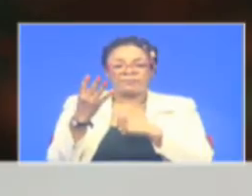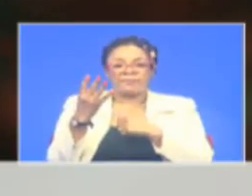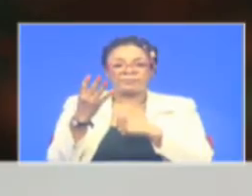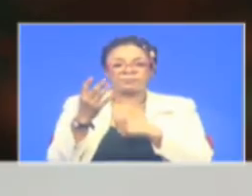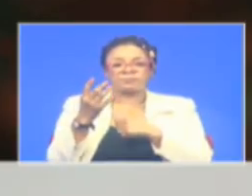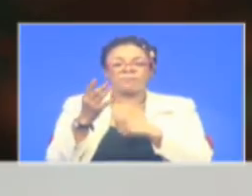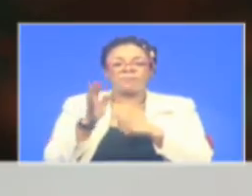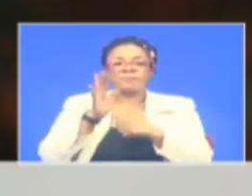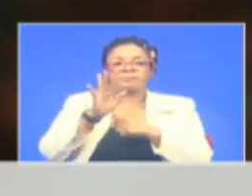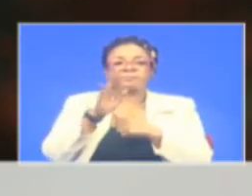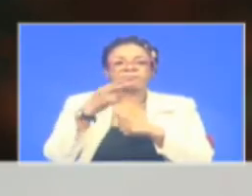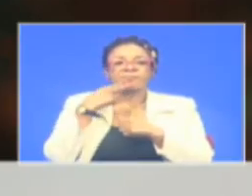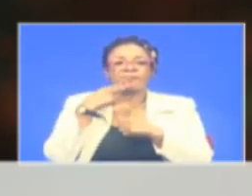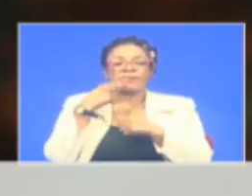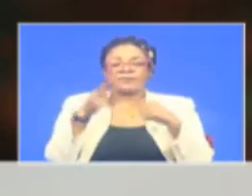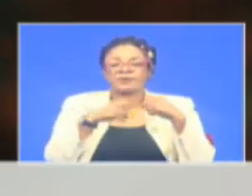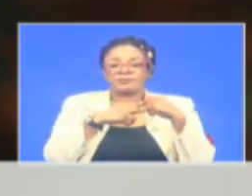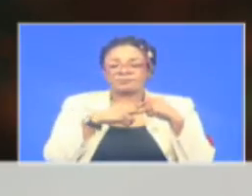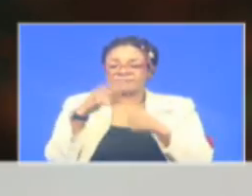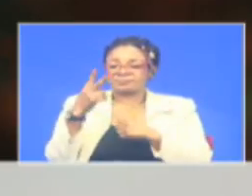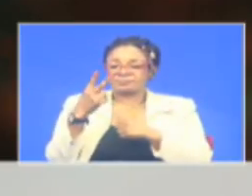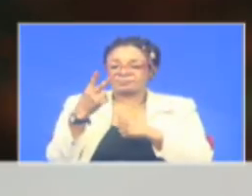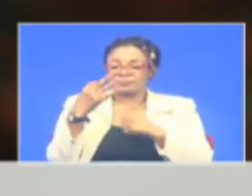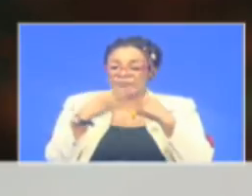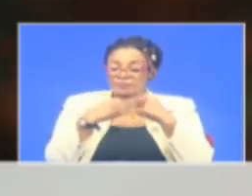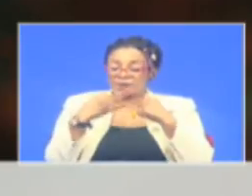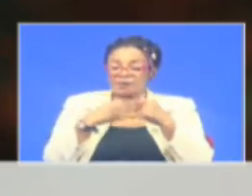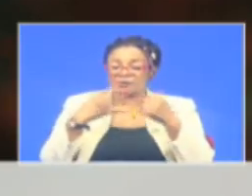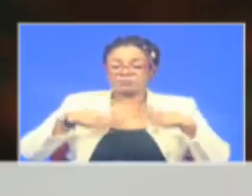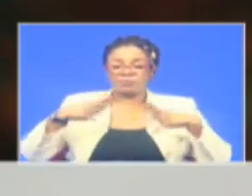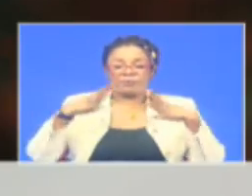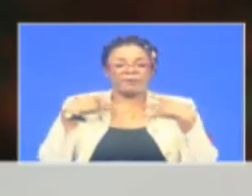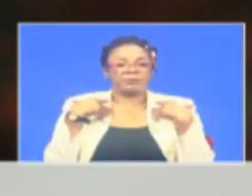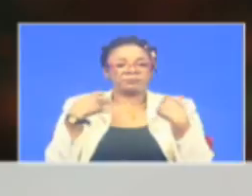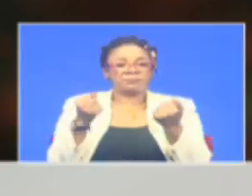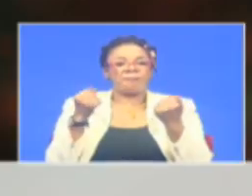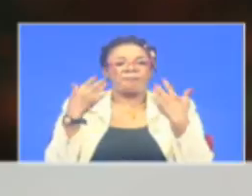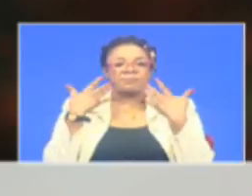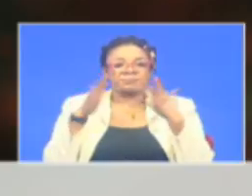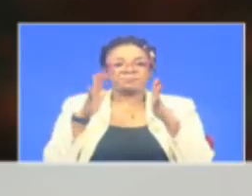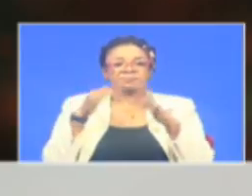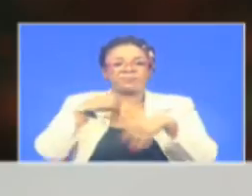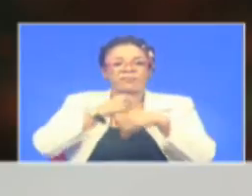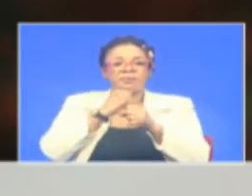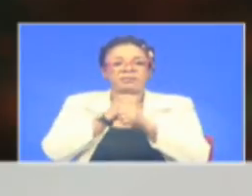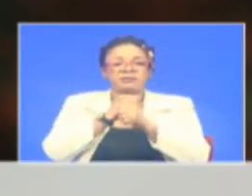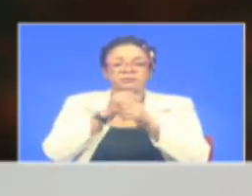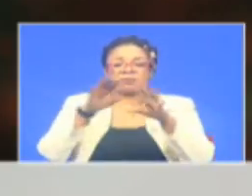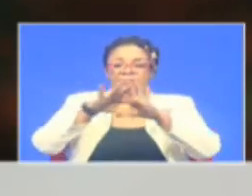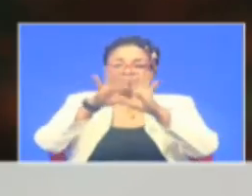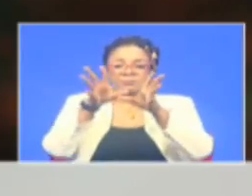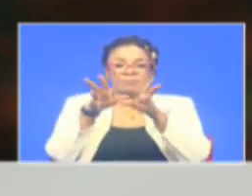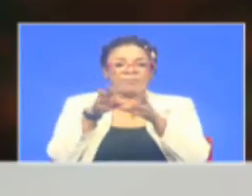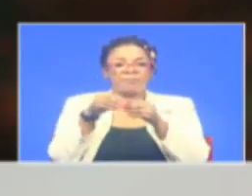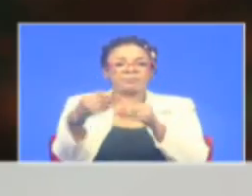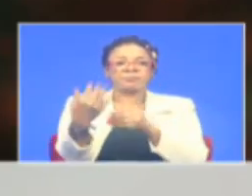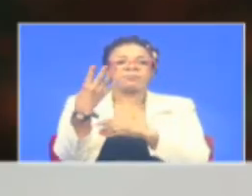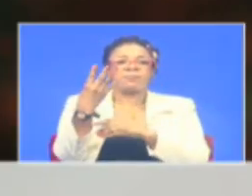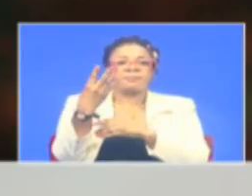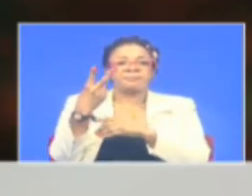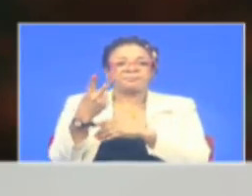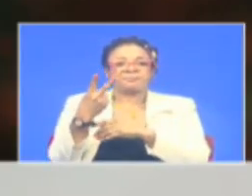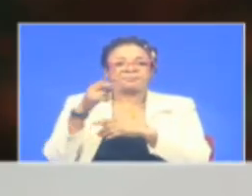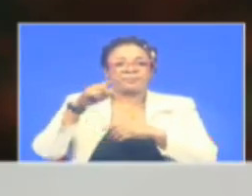though, 728 people have recovered from the virus, and that brings the total number of recoveries up to